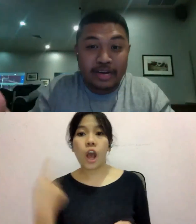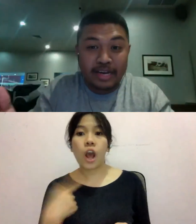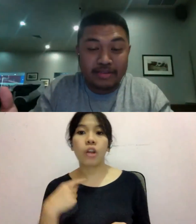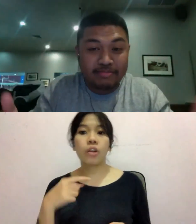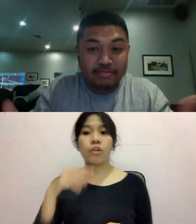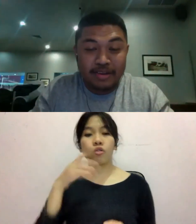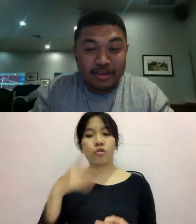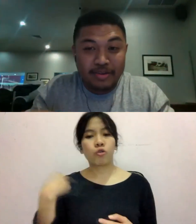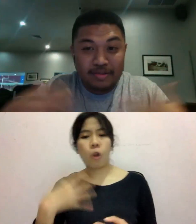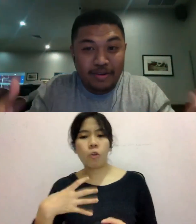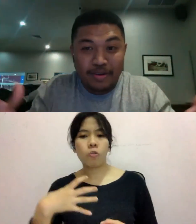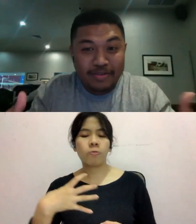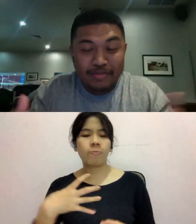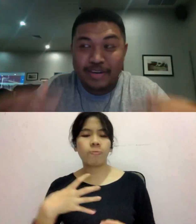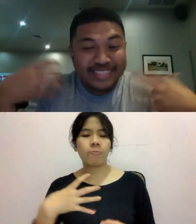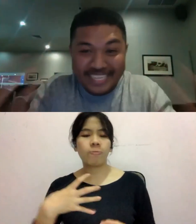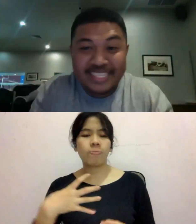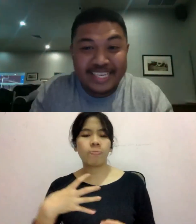concern,